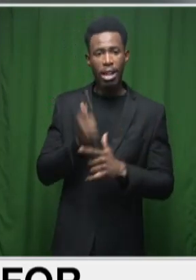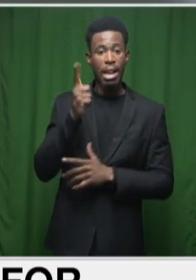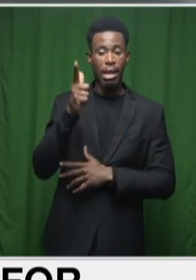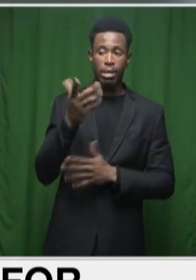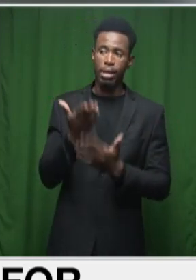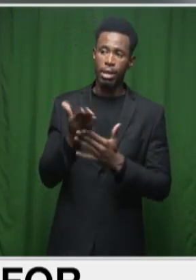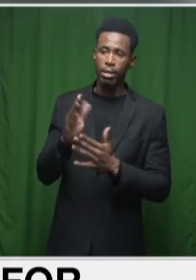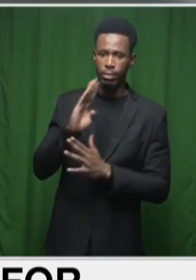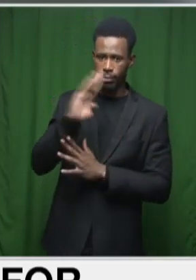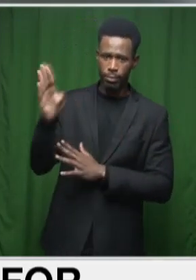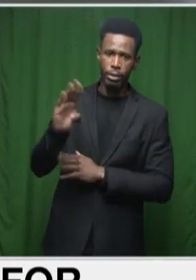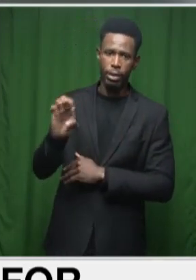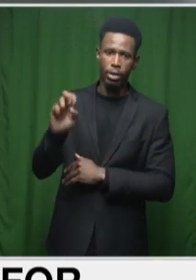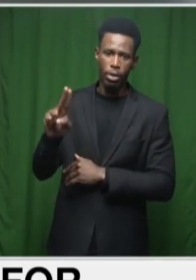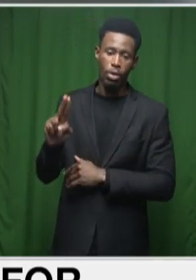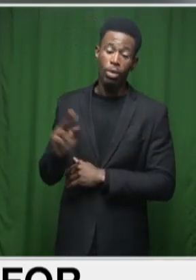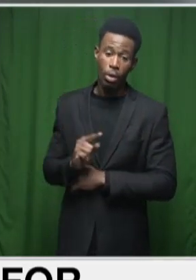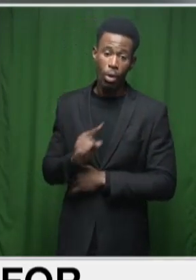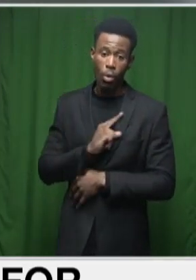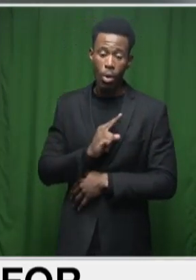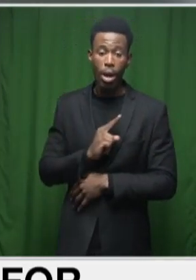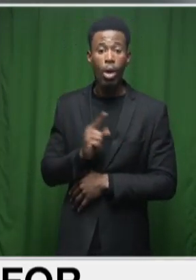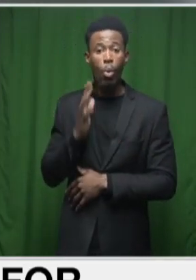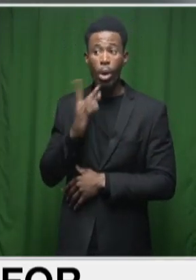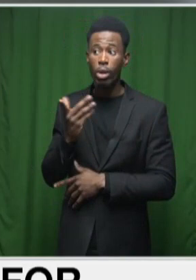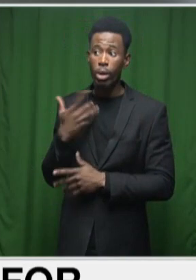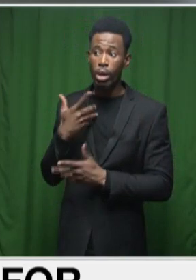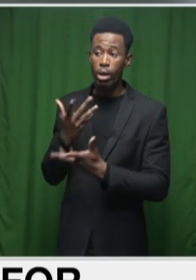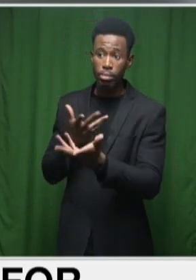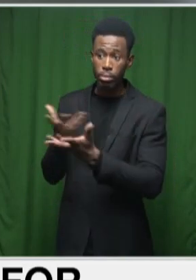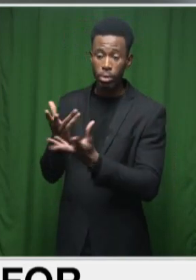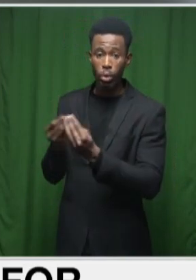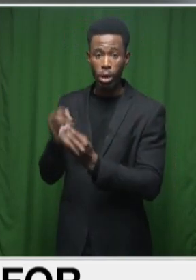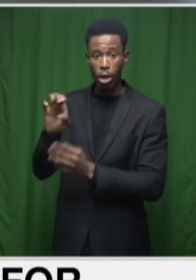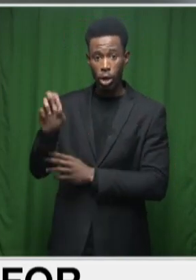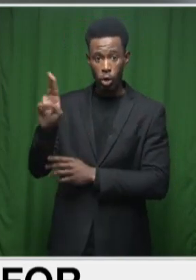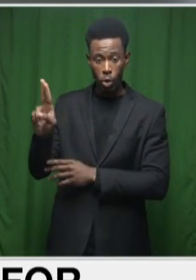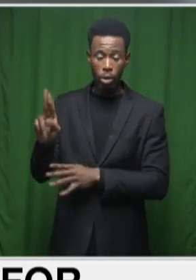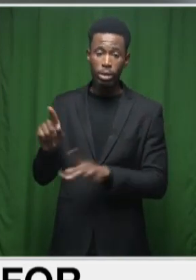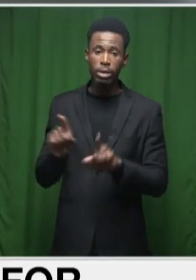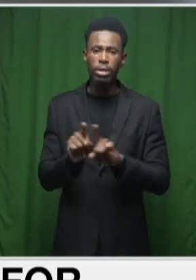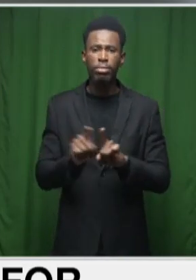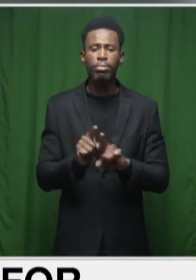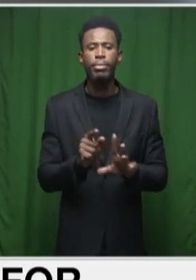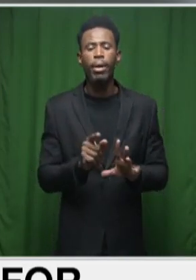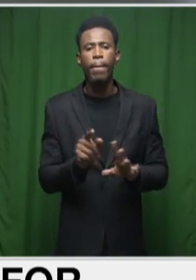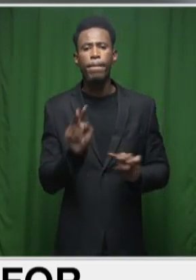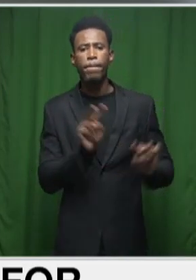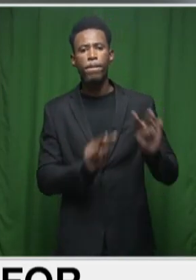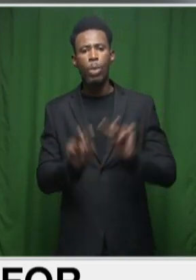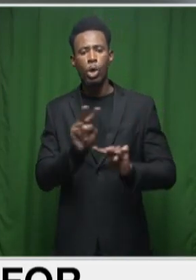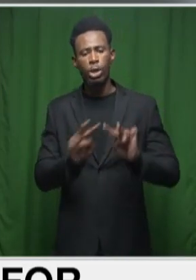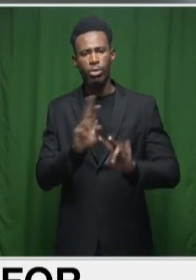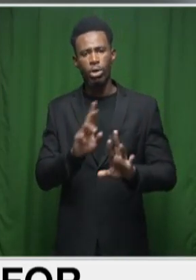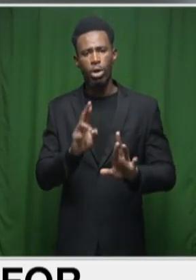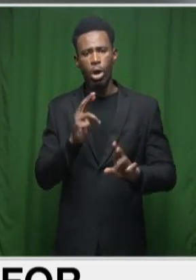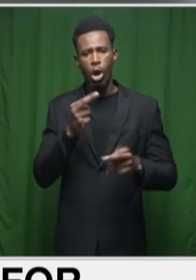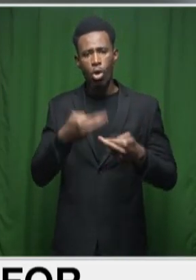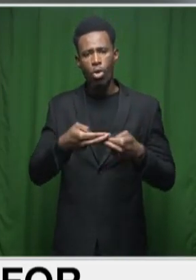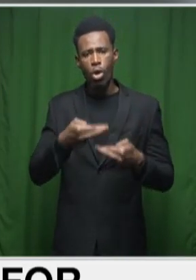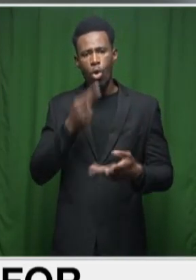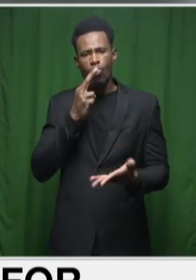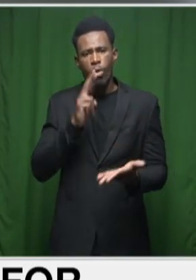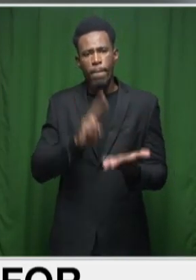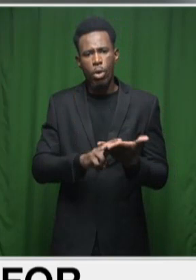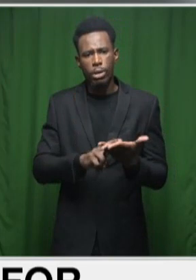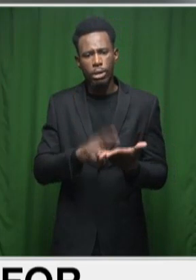in parallel to engaging with the EU, of course, having the monitoring and reporting and verification system in place of